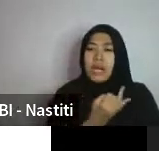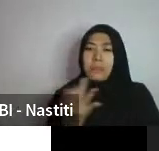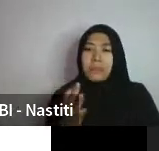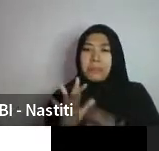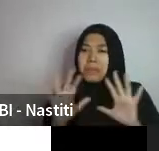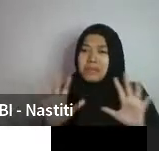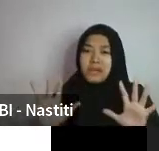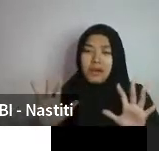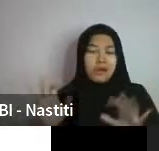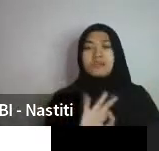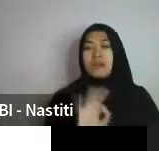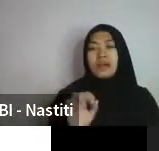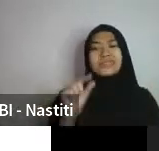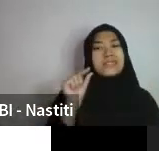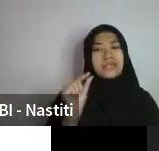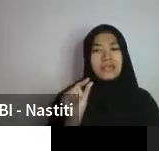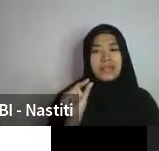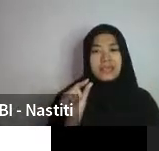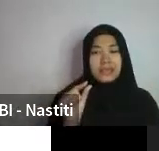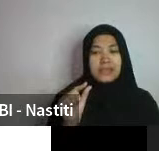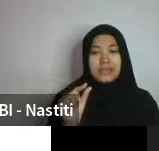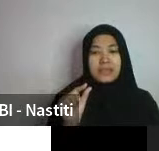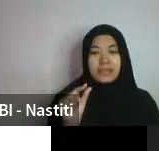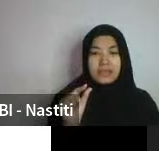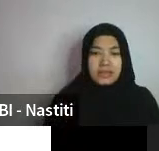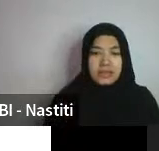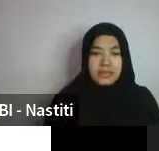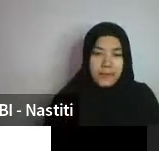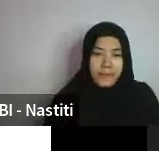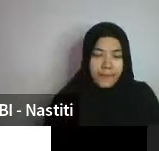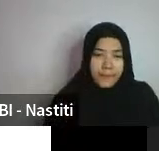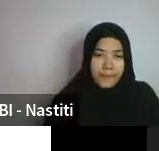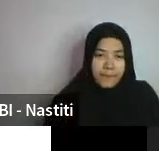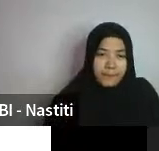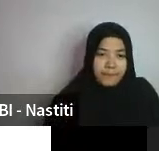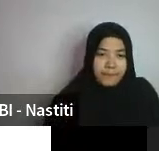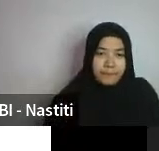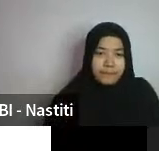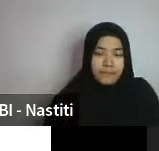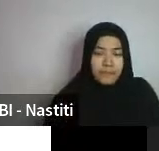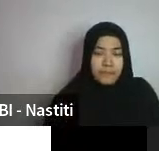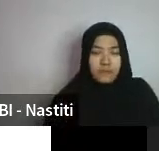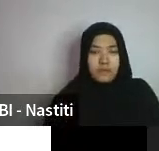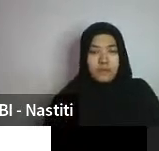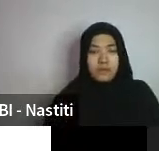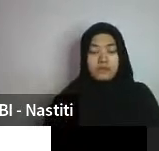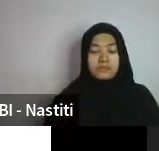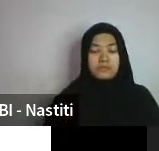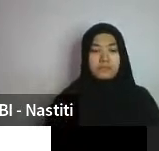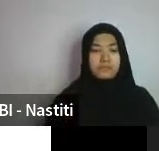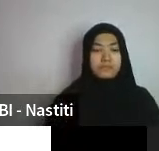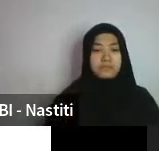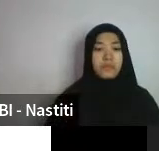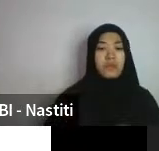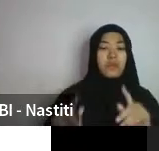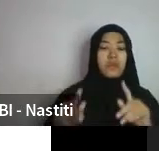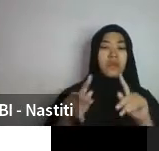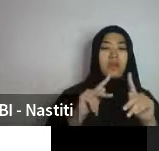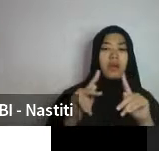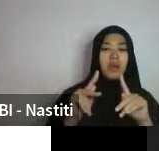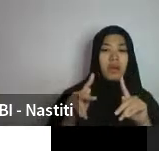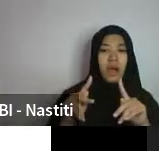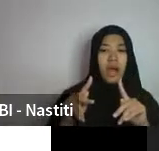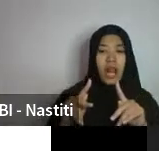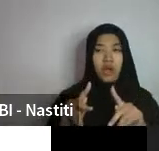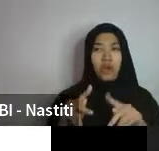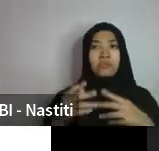as Australia, there would be 75,000 psychiatrists. So with such a small number of mental health professionals,